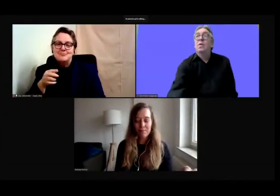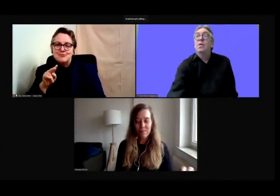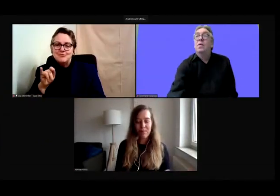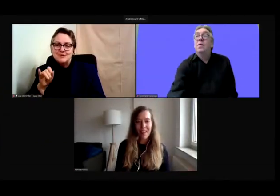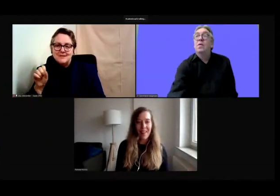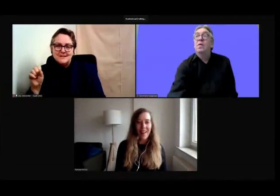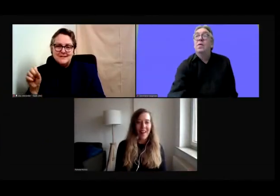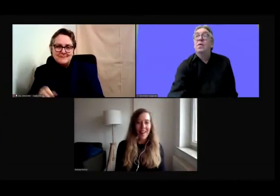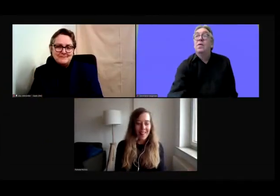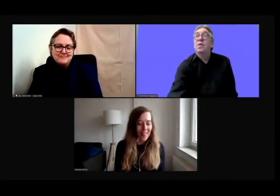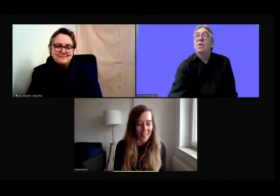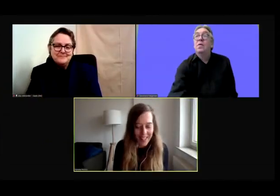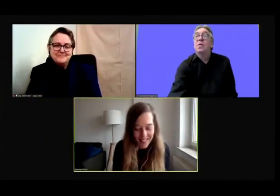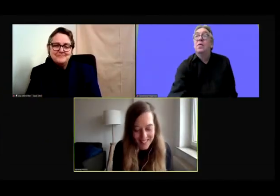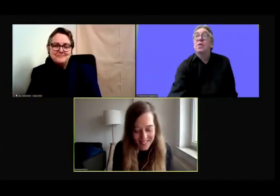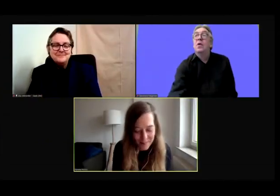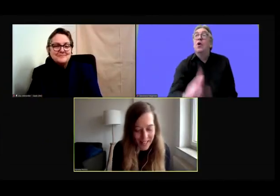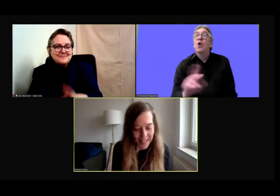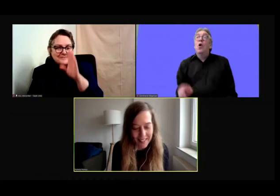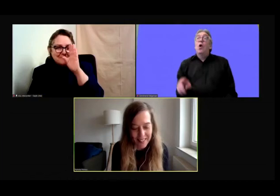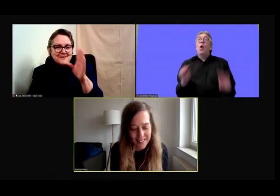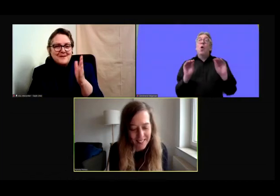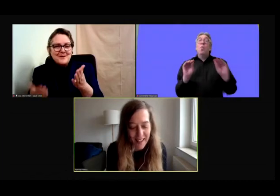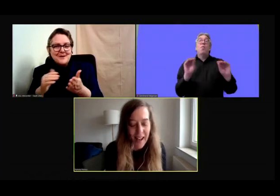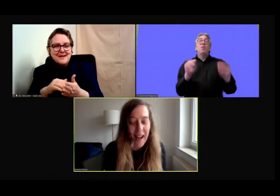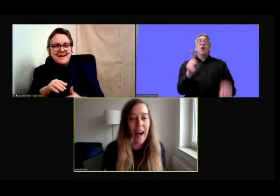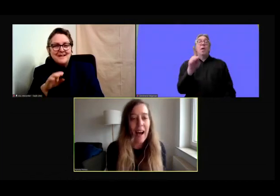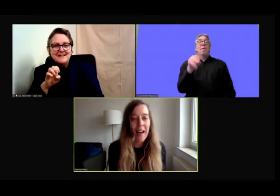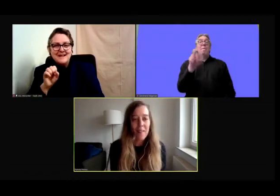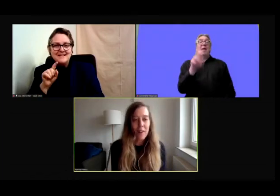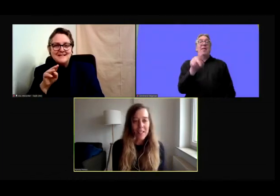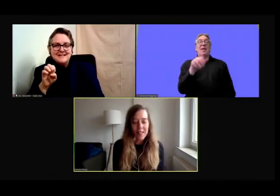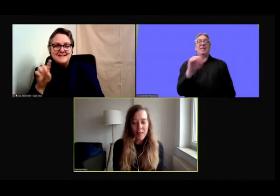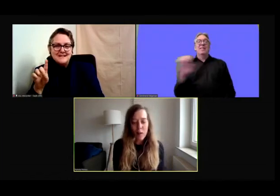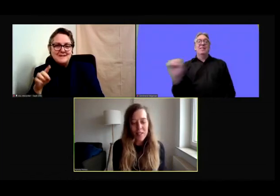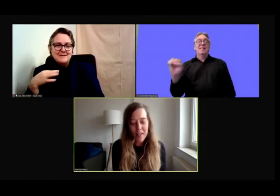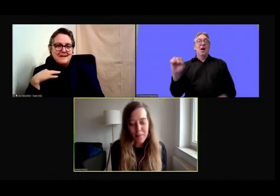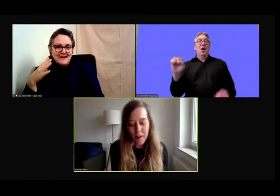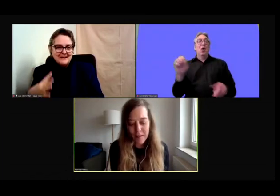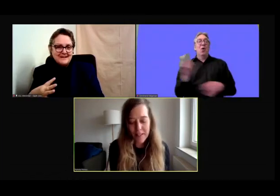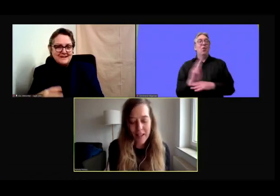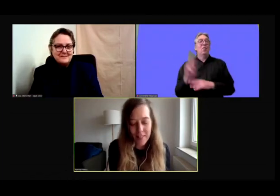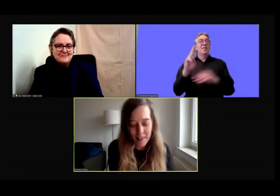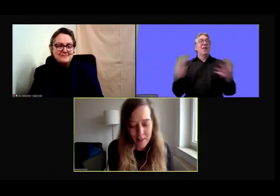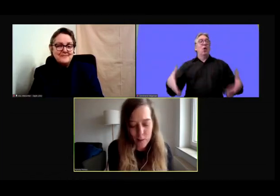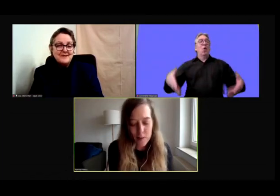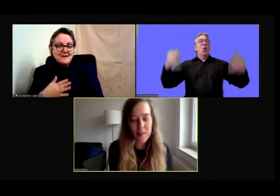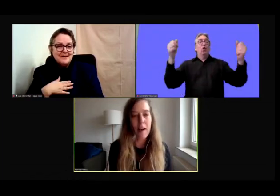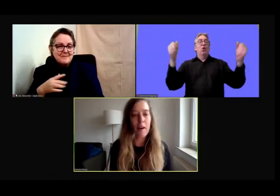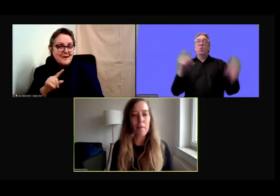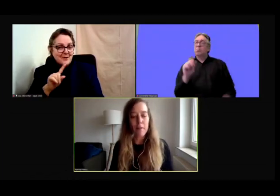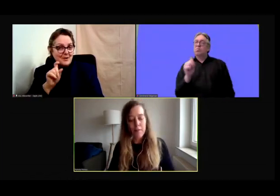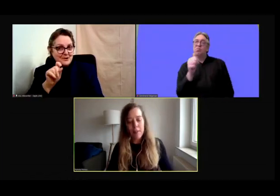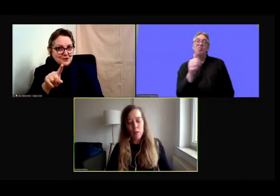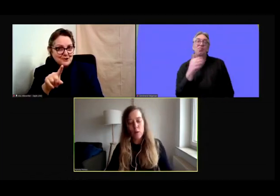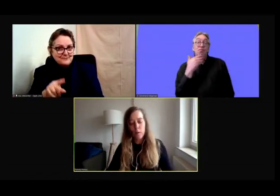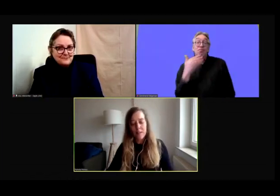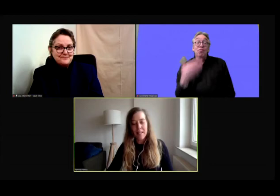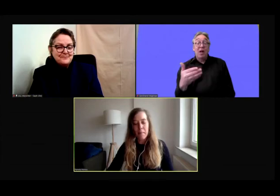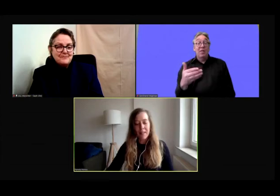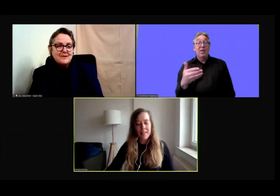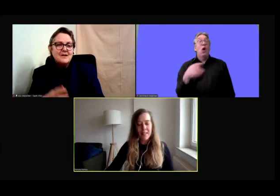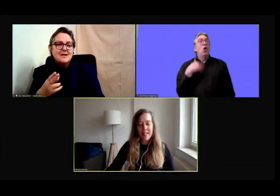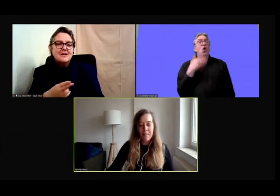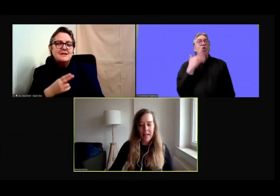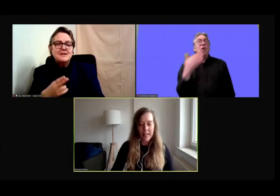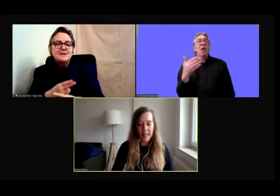Köln. Hello again, esteemed candidate. I want to ask a question about the use of